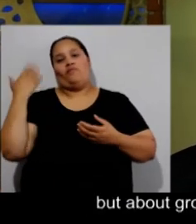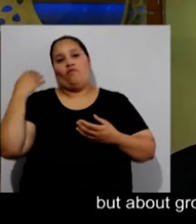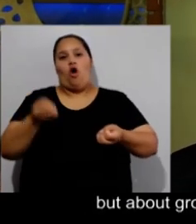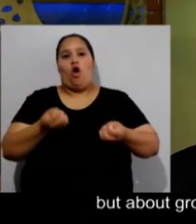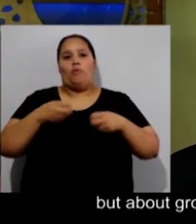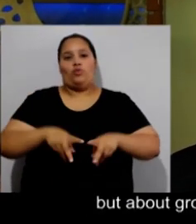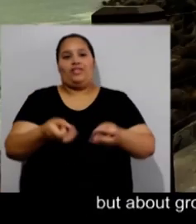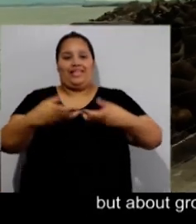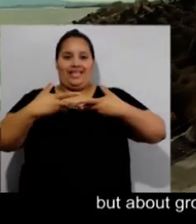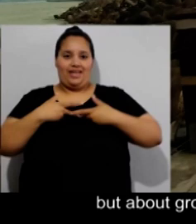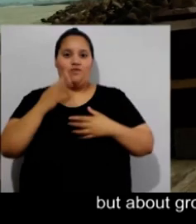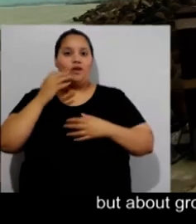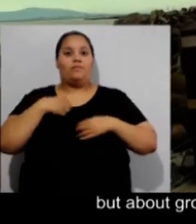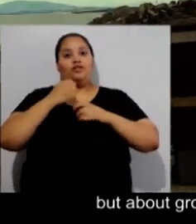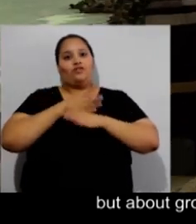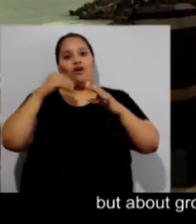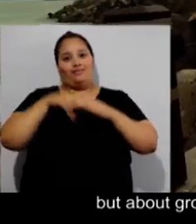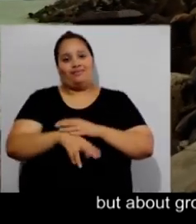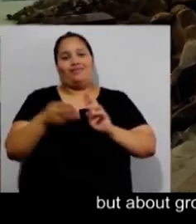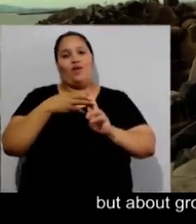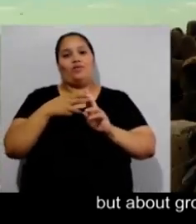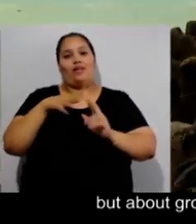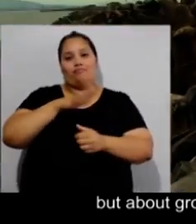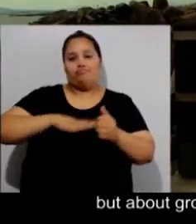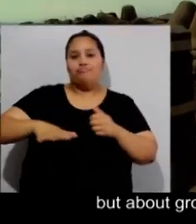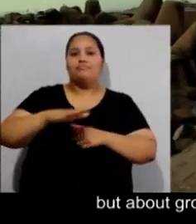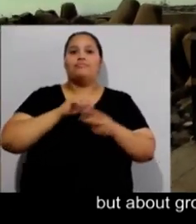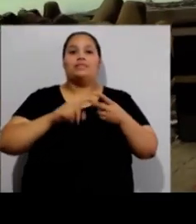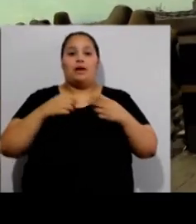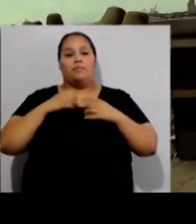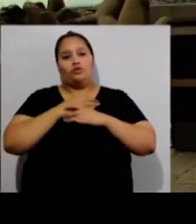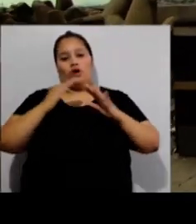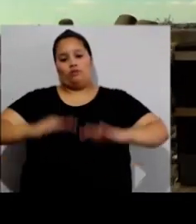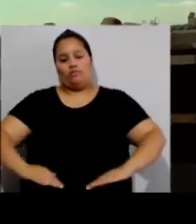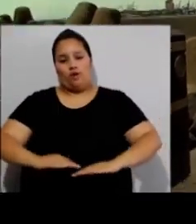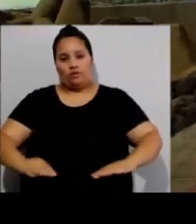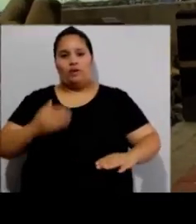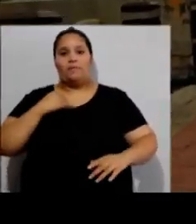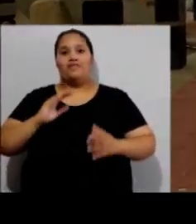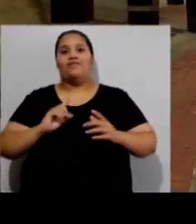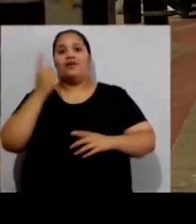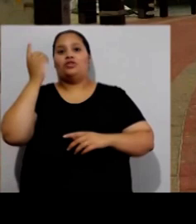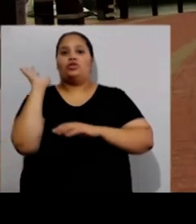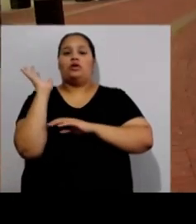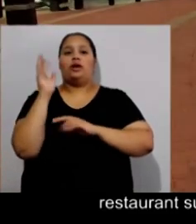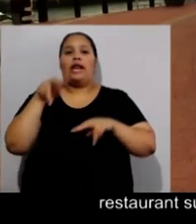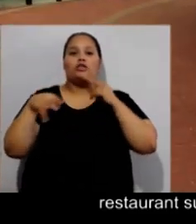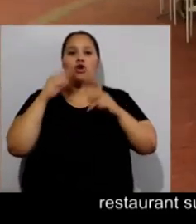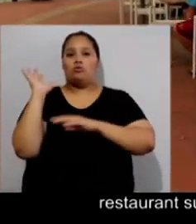afforded that opportunity when I started in this business. I started off as a restaurant host,